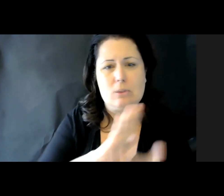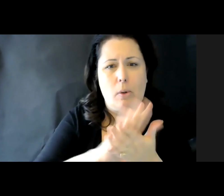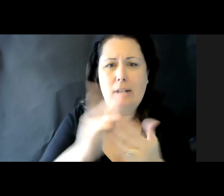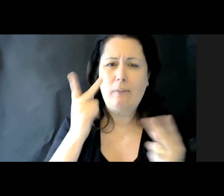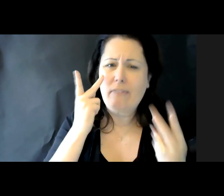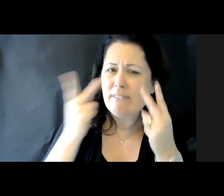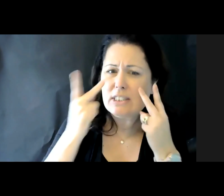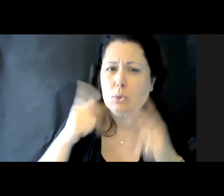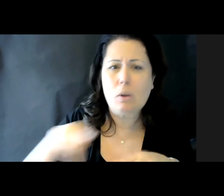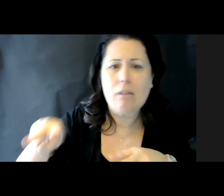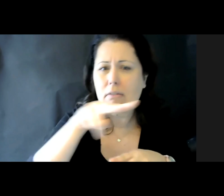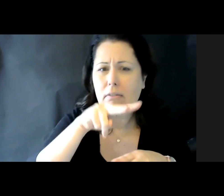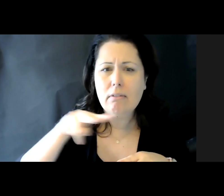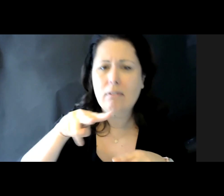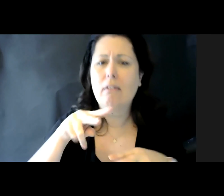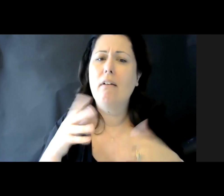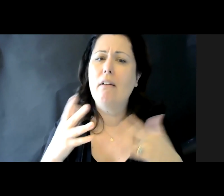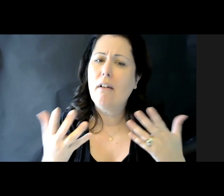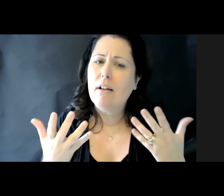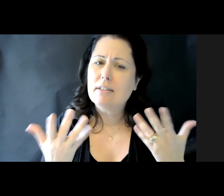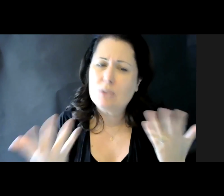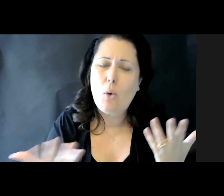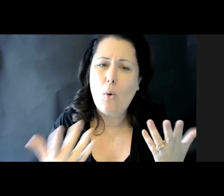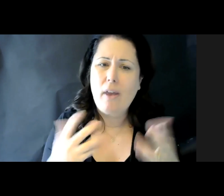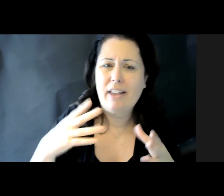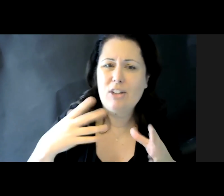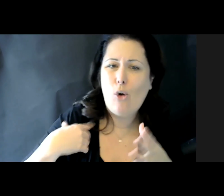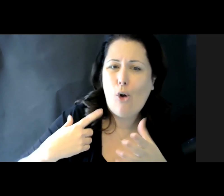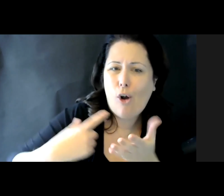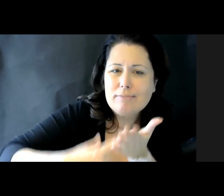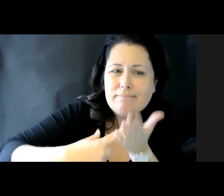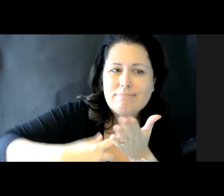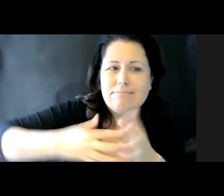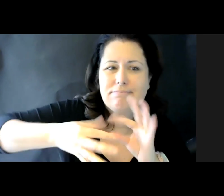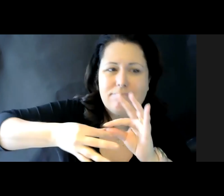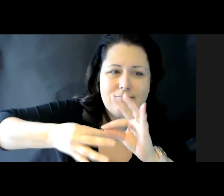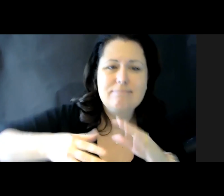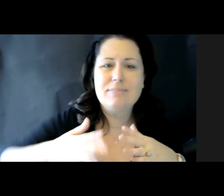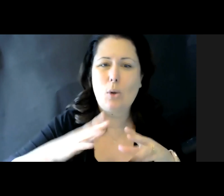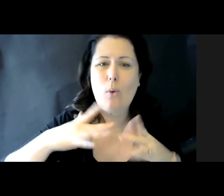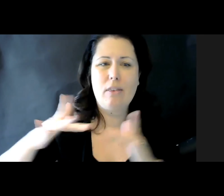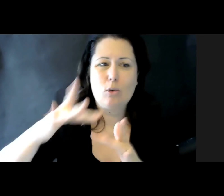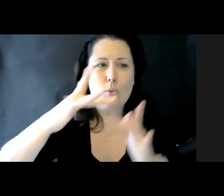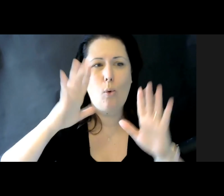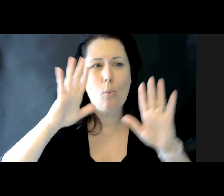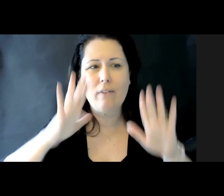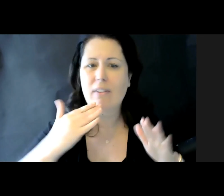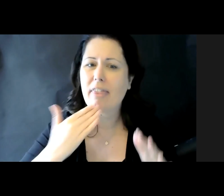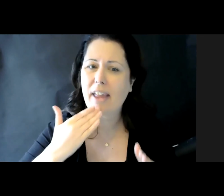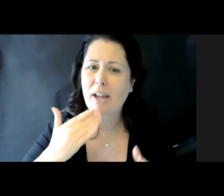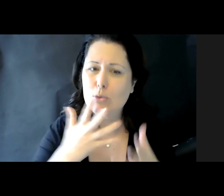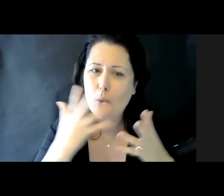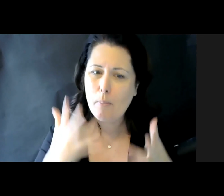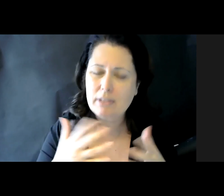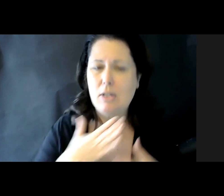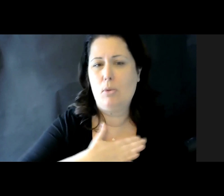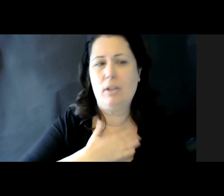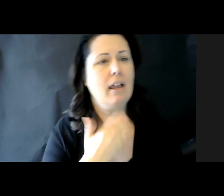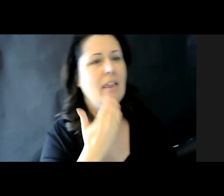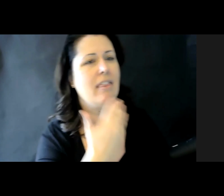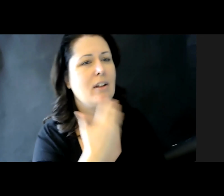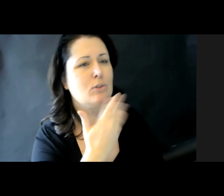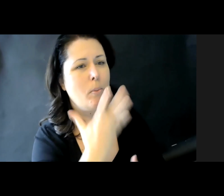visual and the audio along with the visual, though. It's great to have that tour. Thank you for doing that, and really appreciate it. And thank you so much